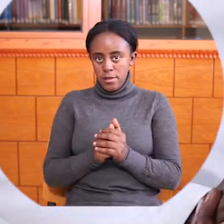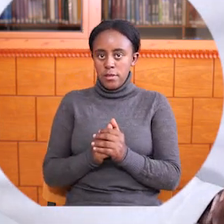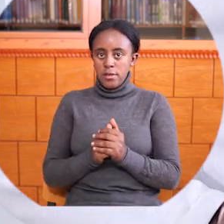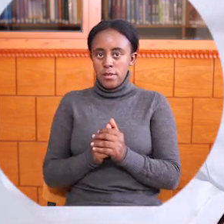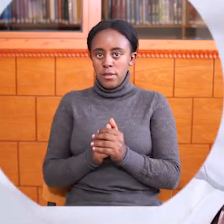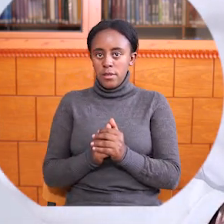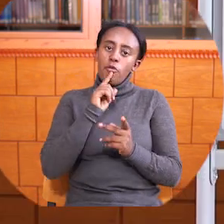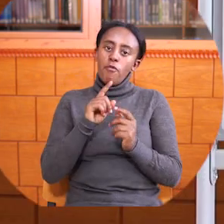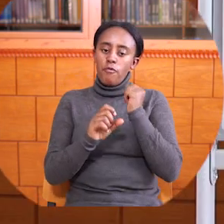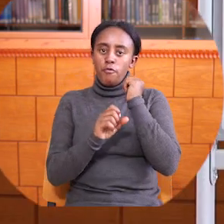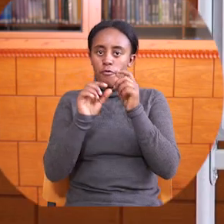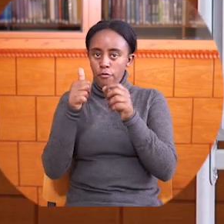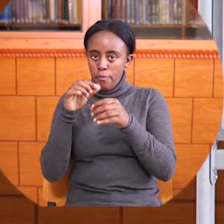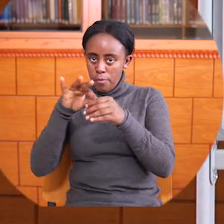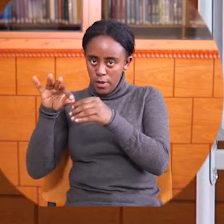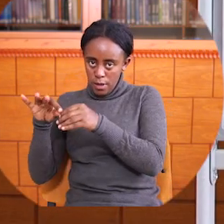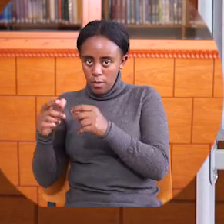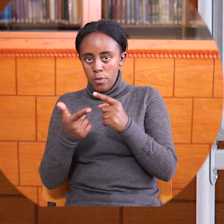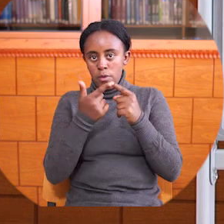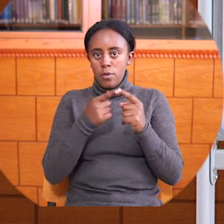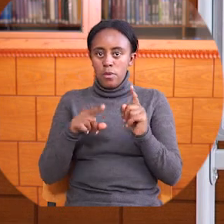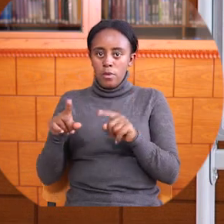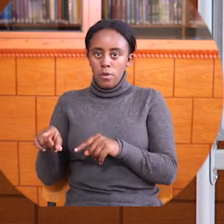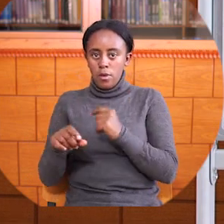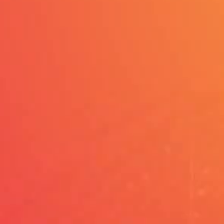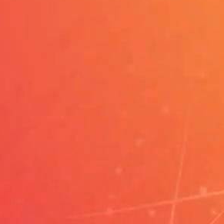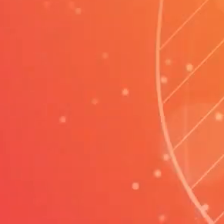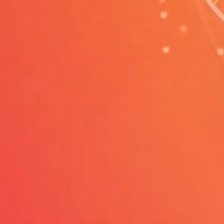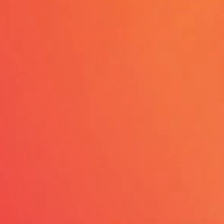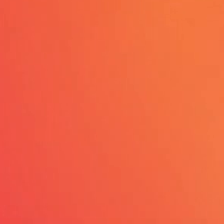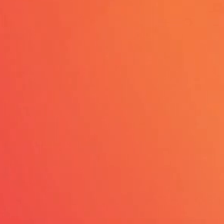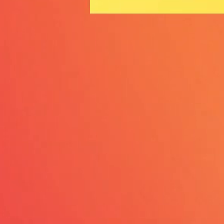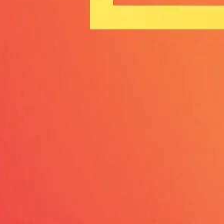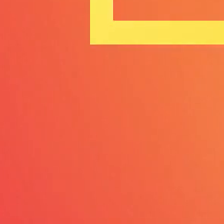called shoot system, and the second one is a root system.